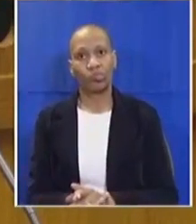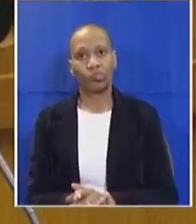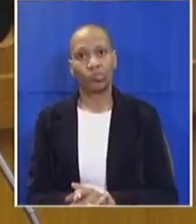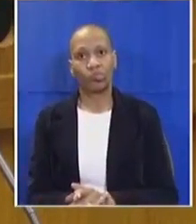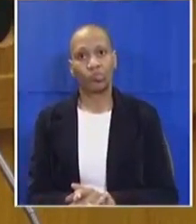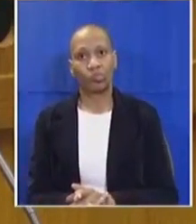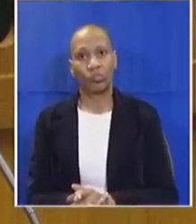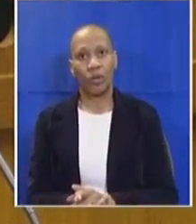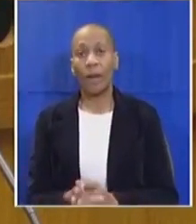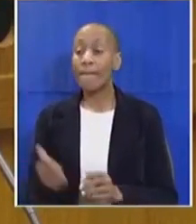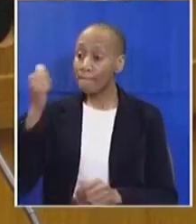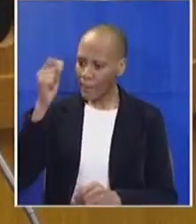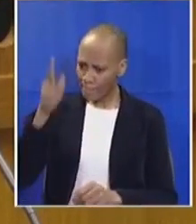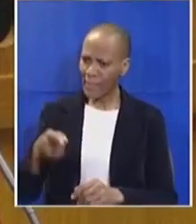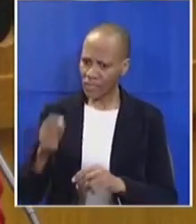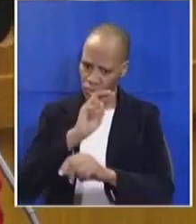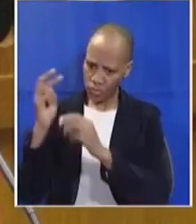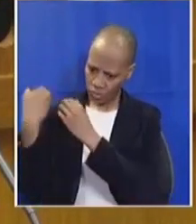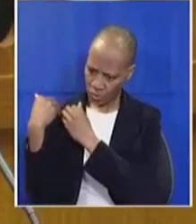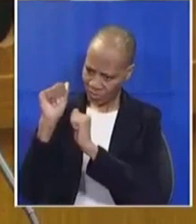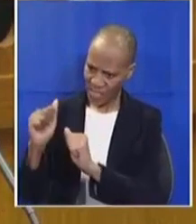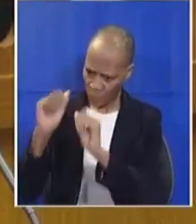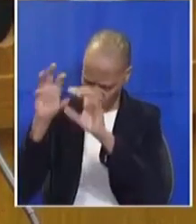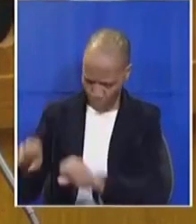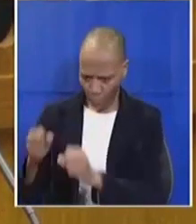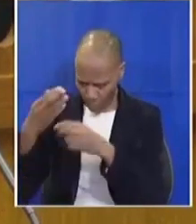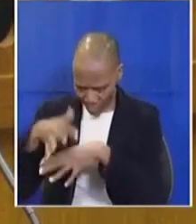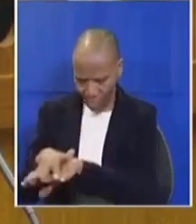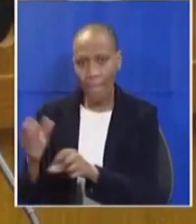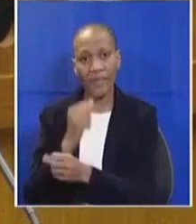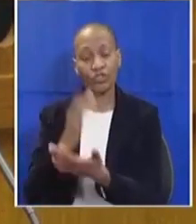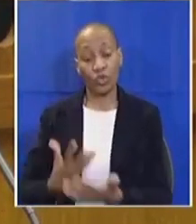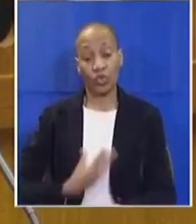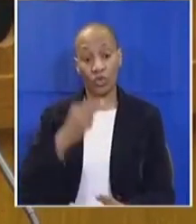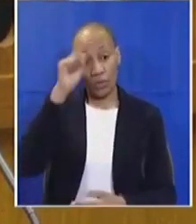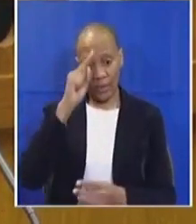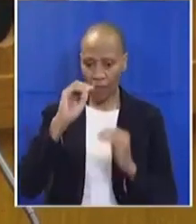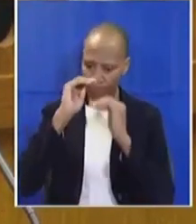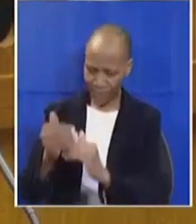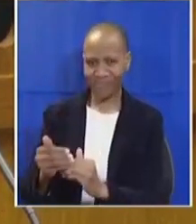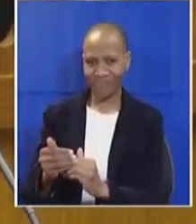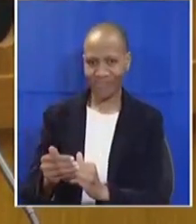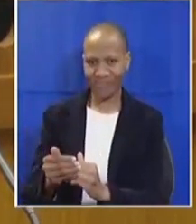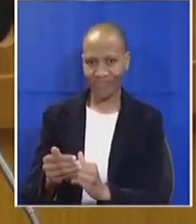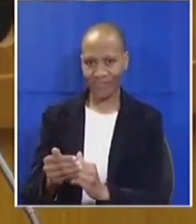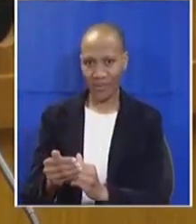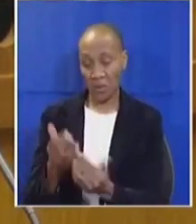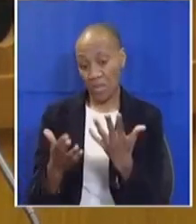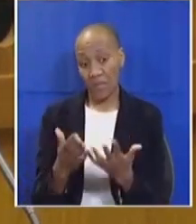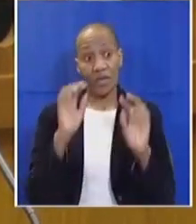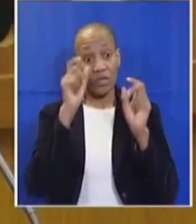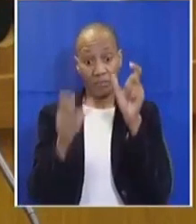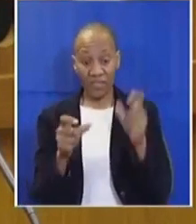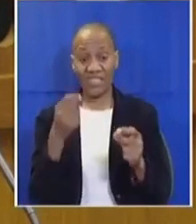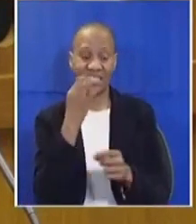Had you focused on your responsibility to secure a future for the black youth, there wouldn't have been a Fees Must